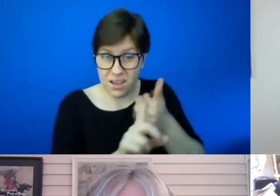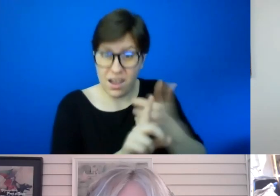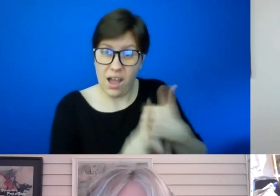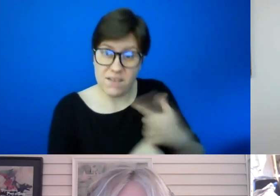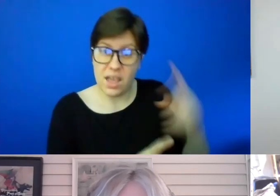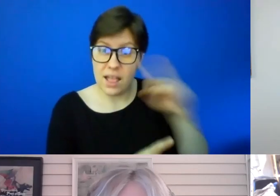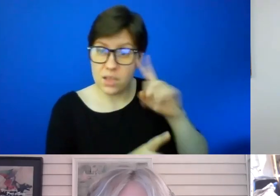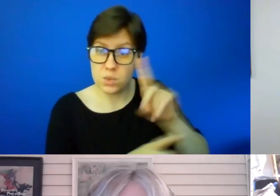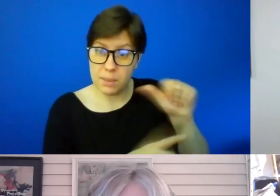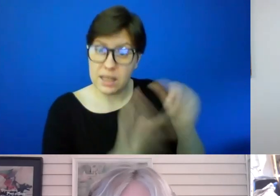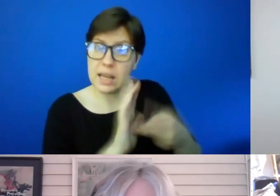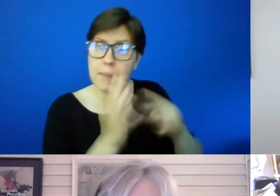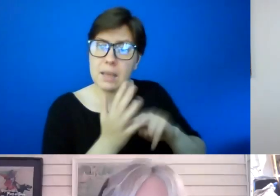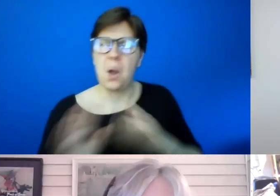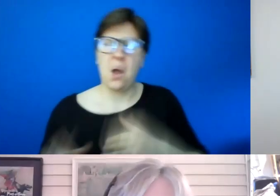that